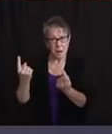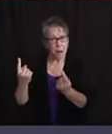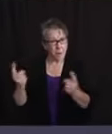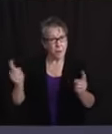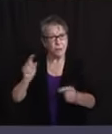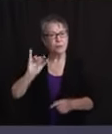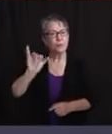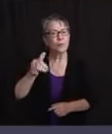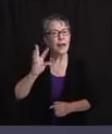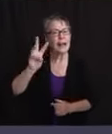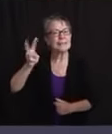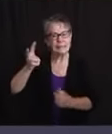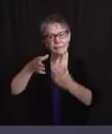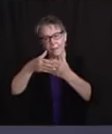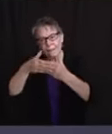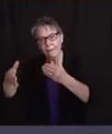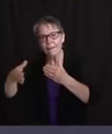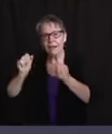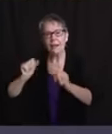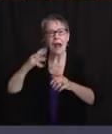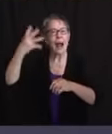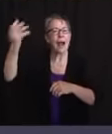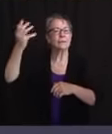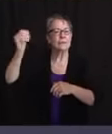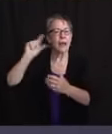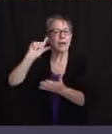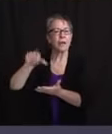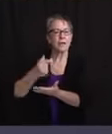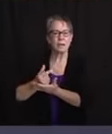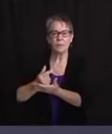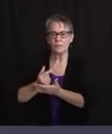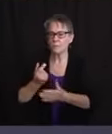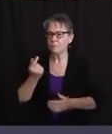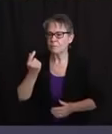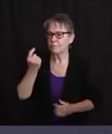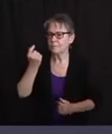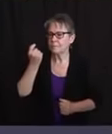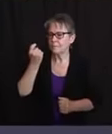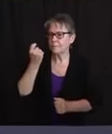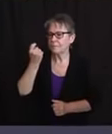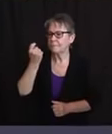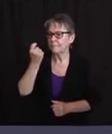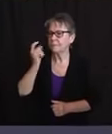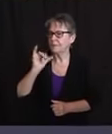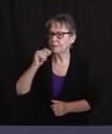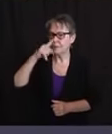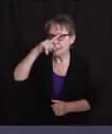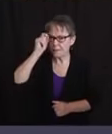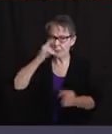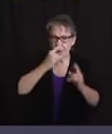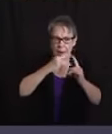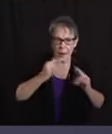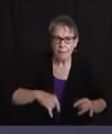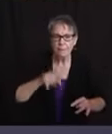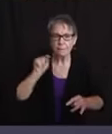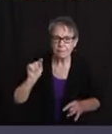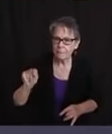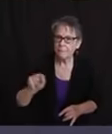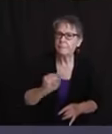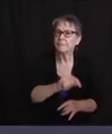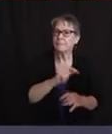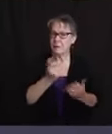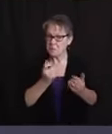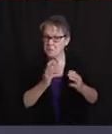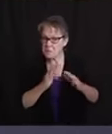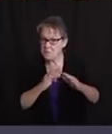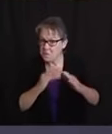good? You? You're good. Okay. Thank you. Matt, and we'll come across, and we'll get you, sir. We won't forget you.